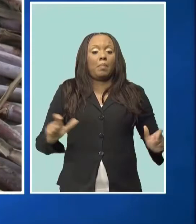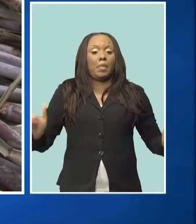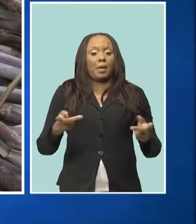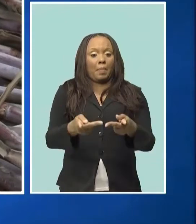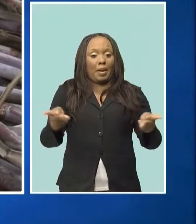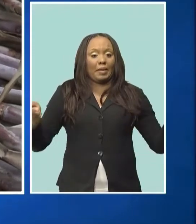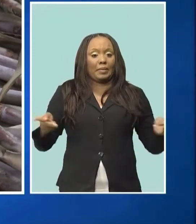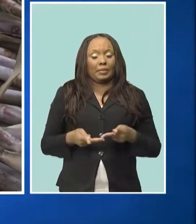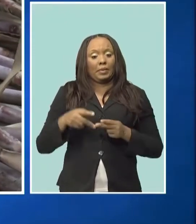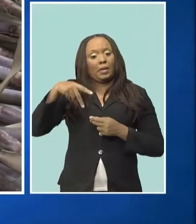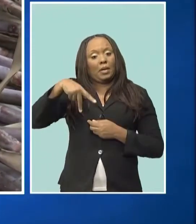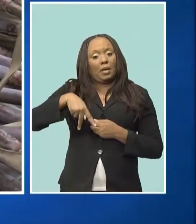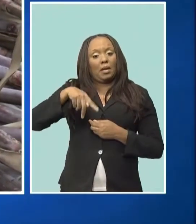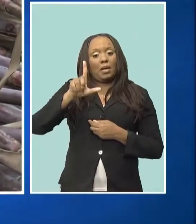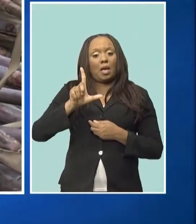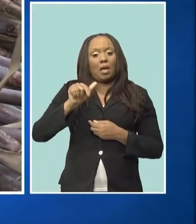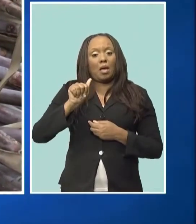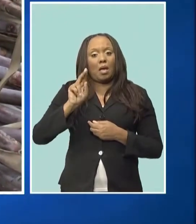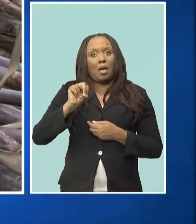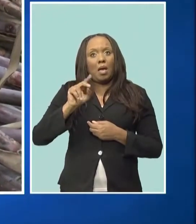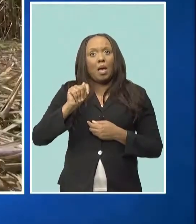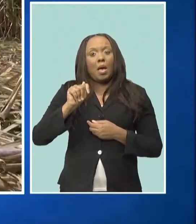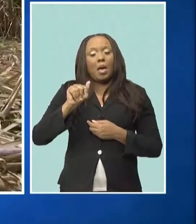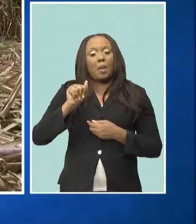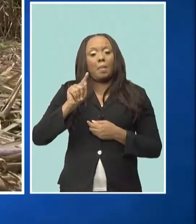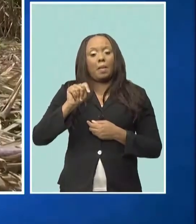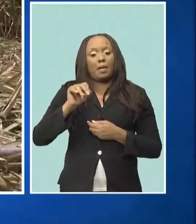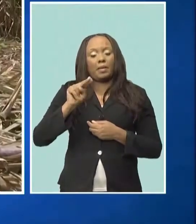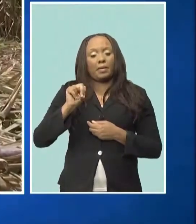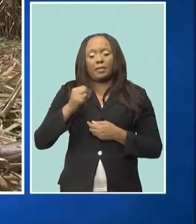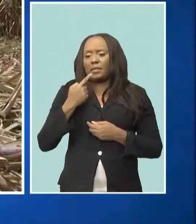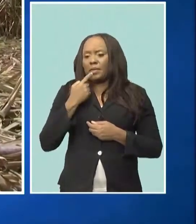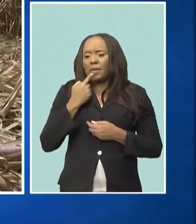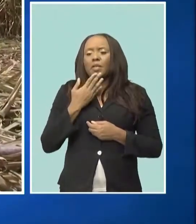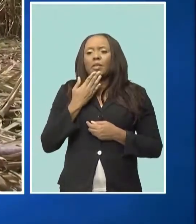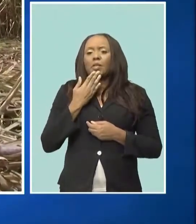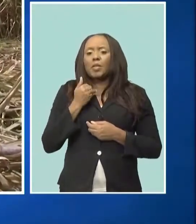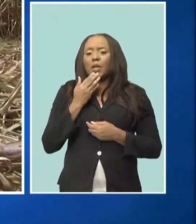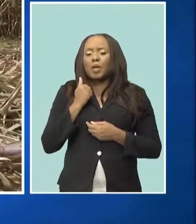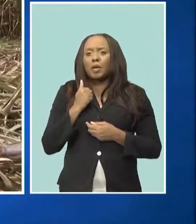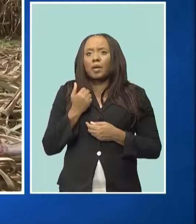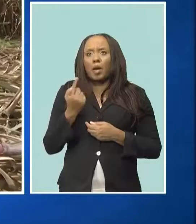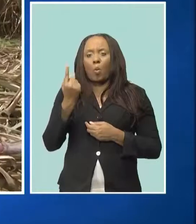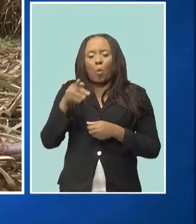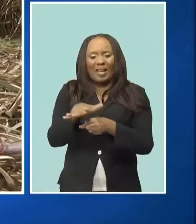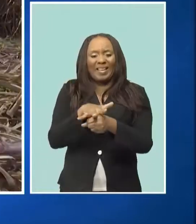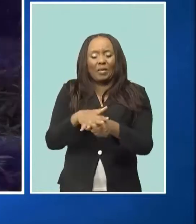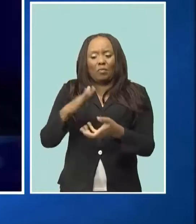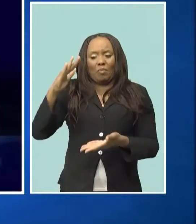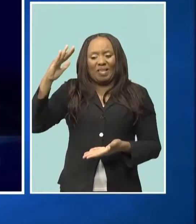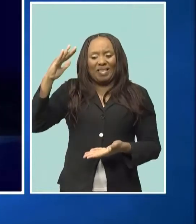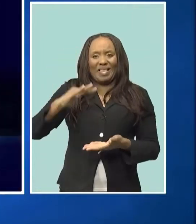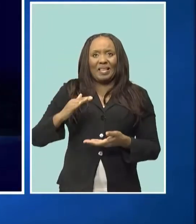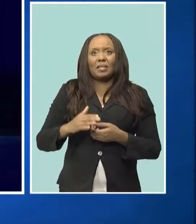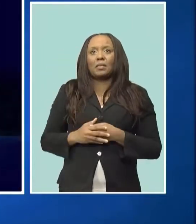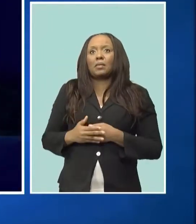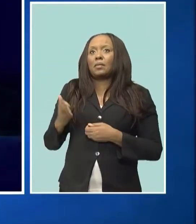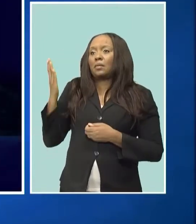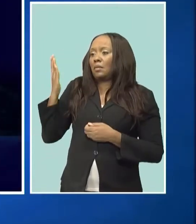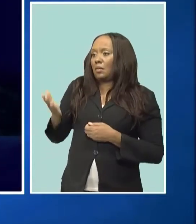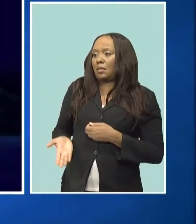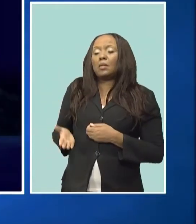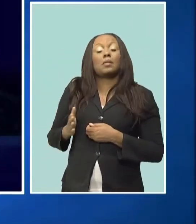Business Report the sugar content there this year was less than last year. Because my ratoons were only 7 months